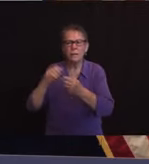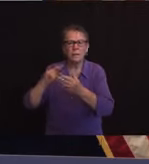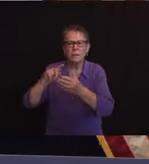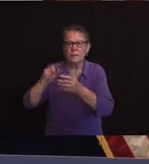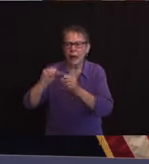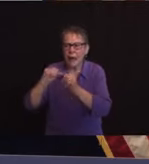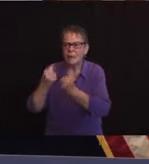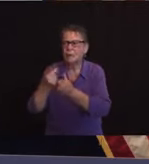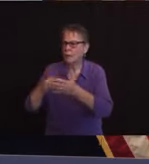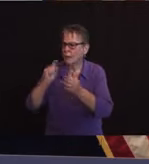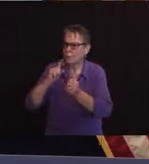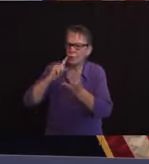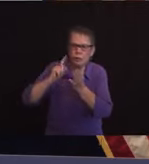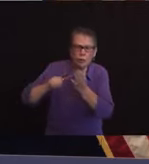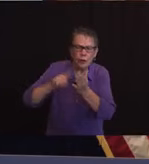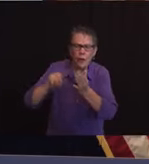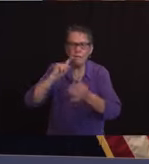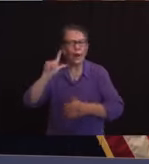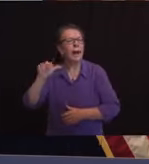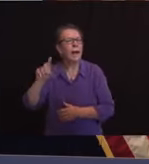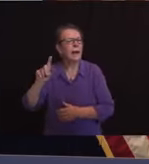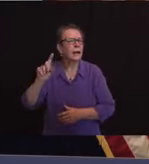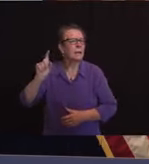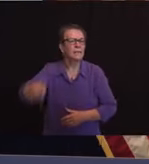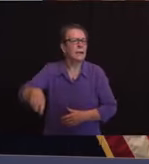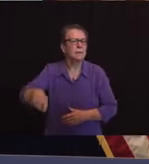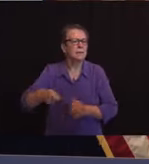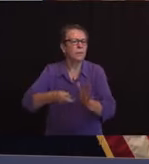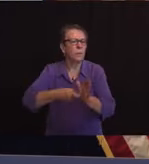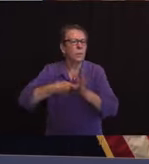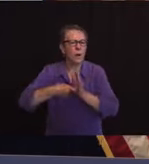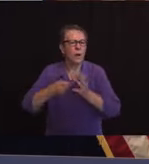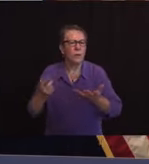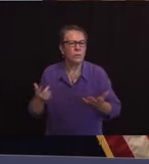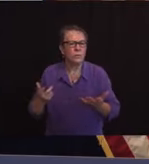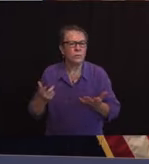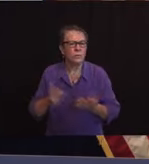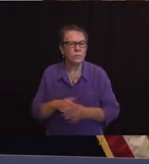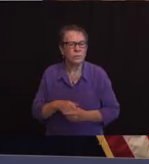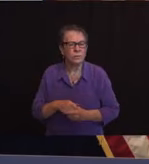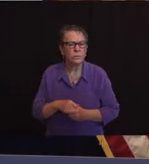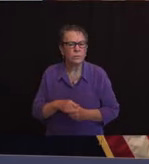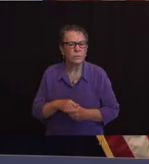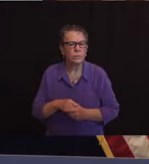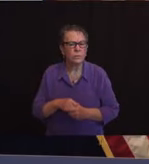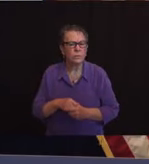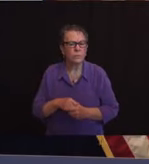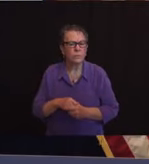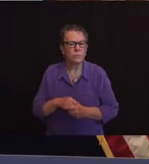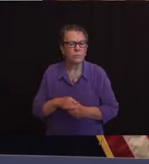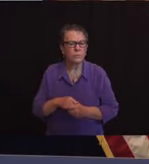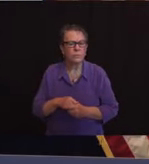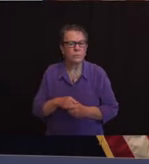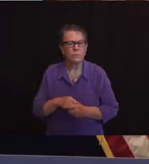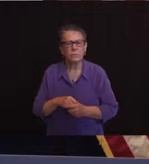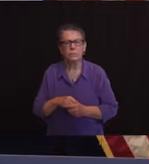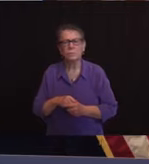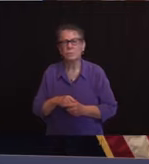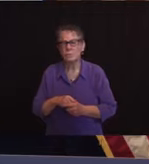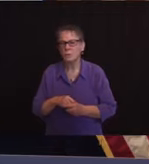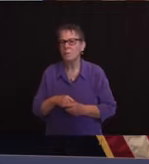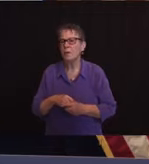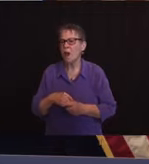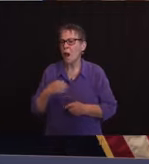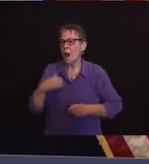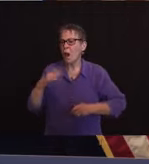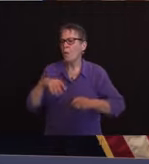of the potential risk or geographic location. I will also be sending a letter to the healthcare providers across the state,